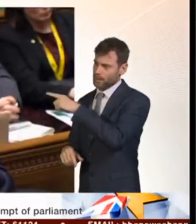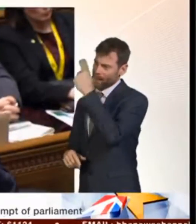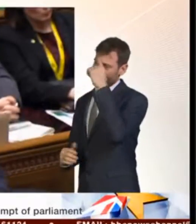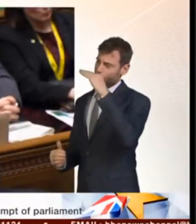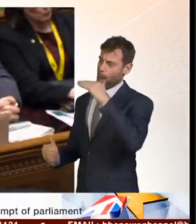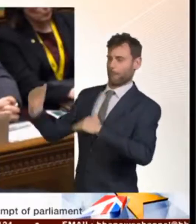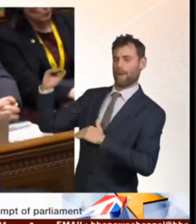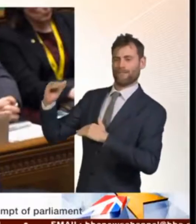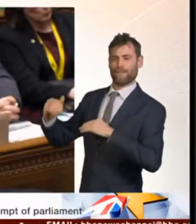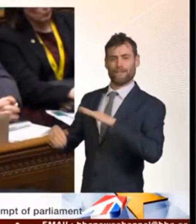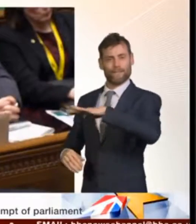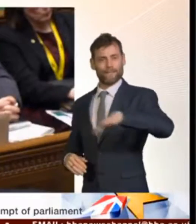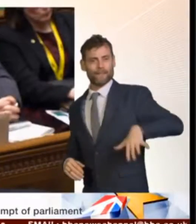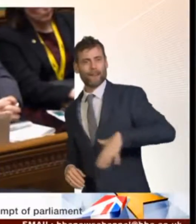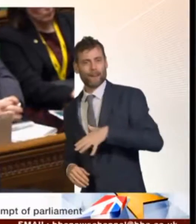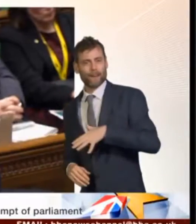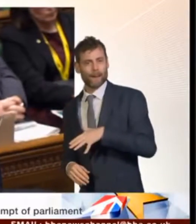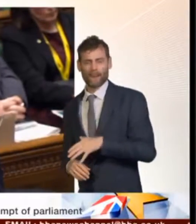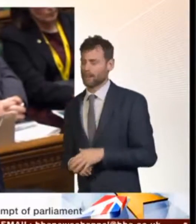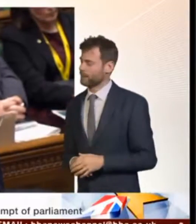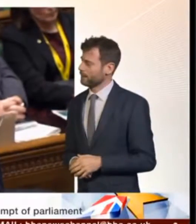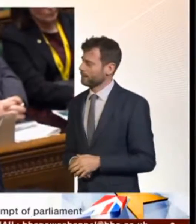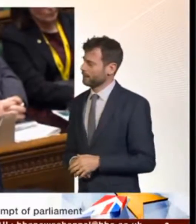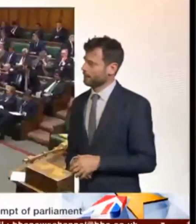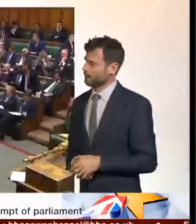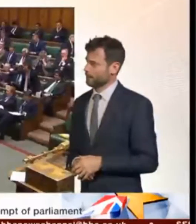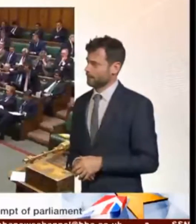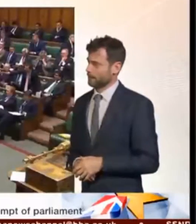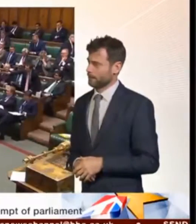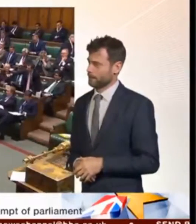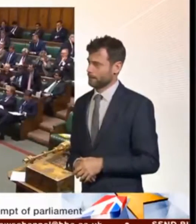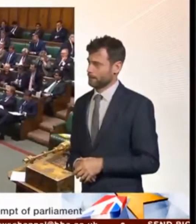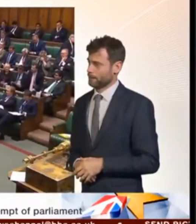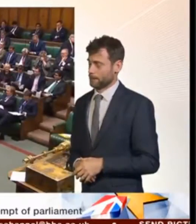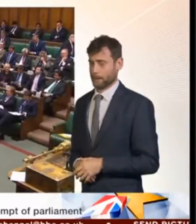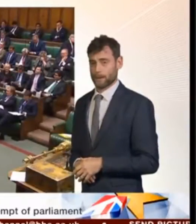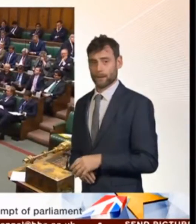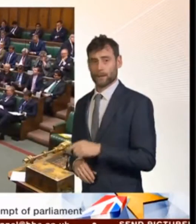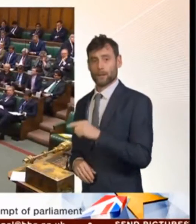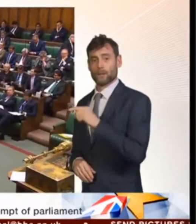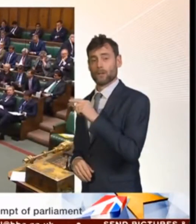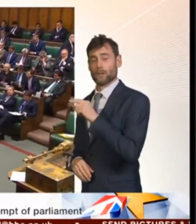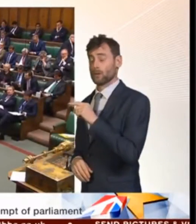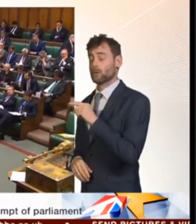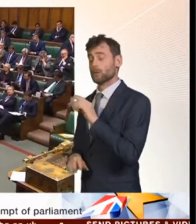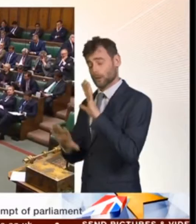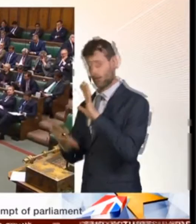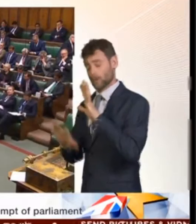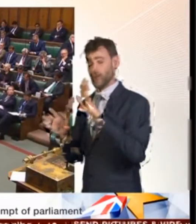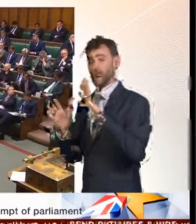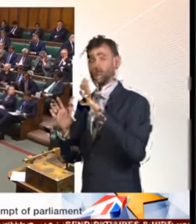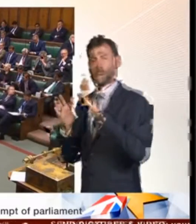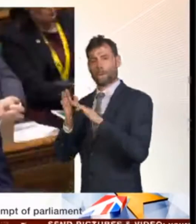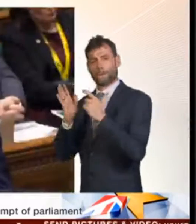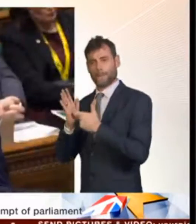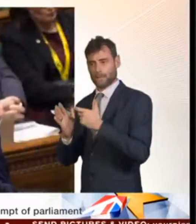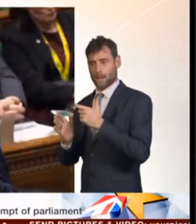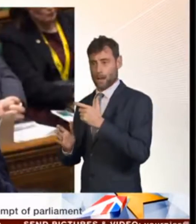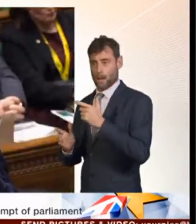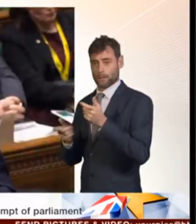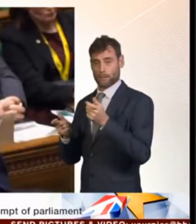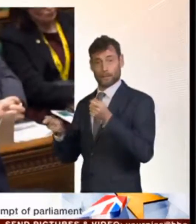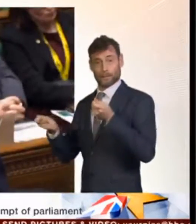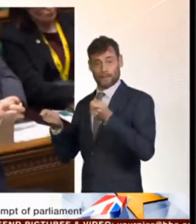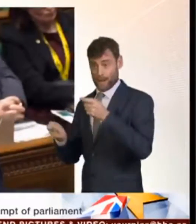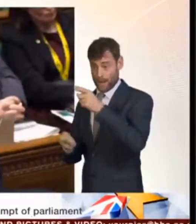completely false accusations of contempt elsewhere. Mr Speaker, we have a government